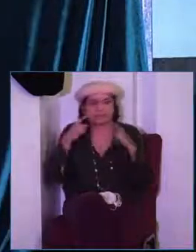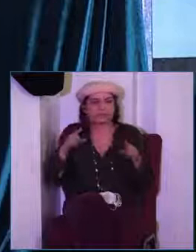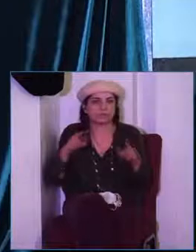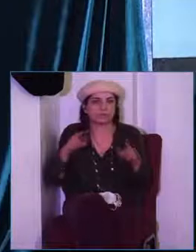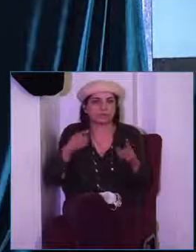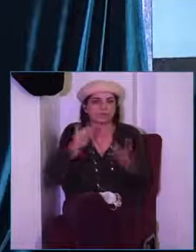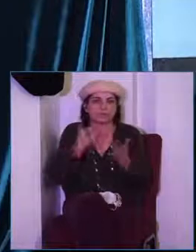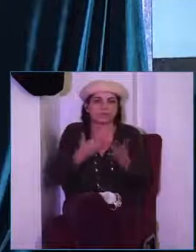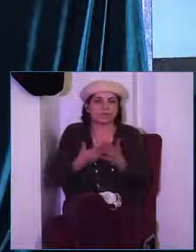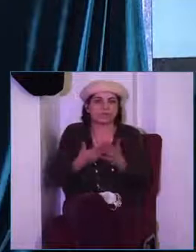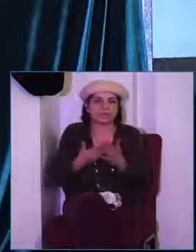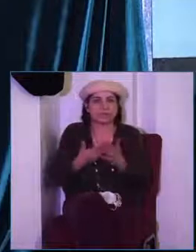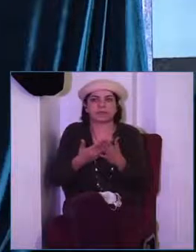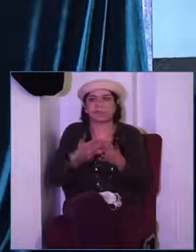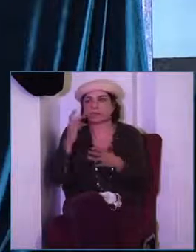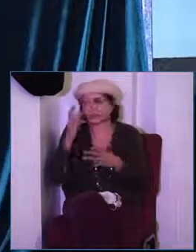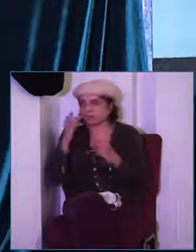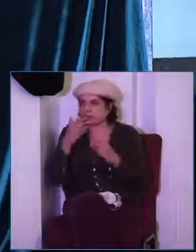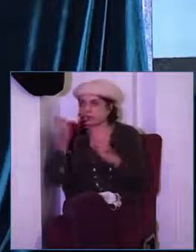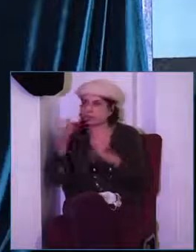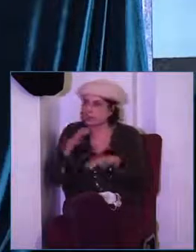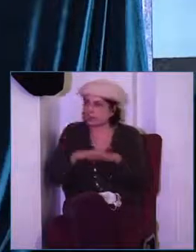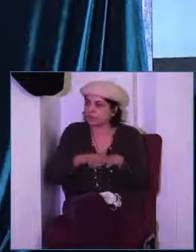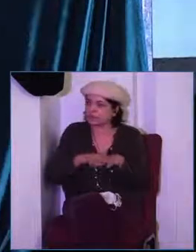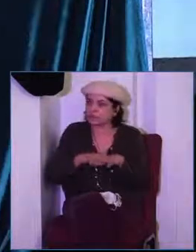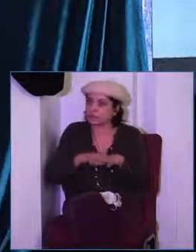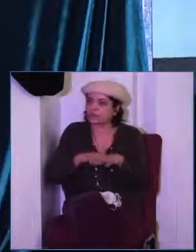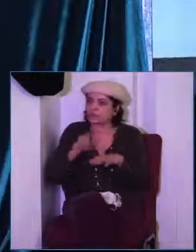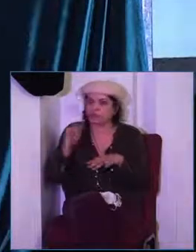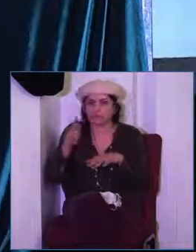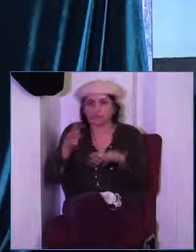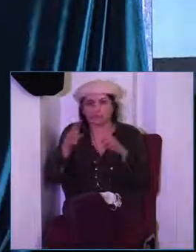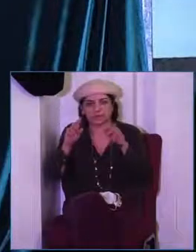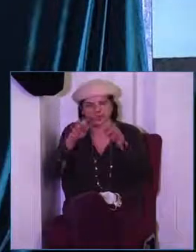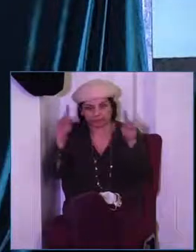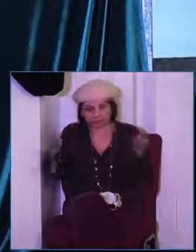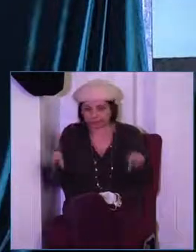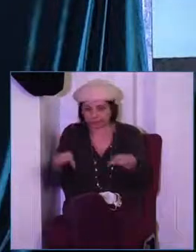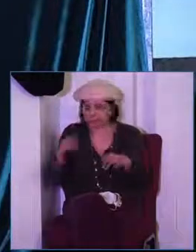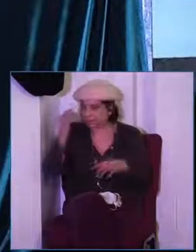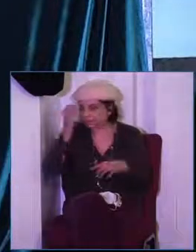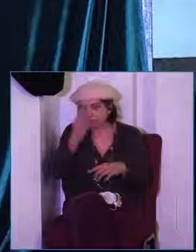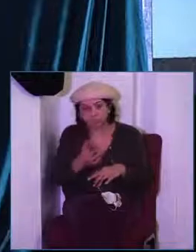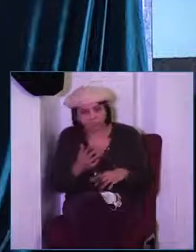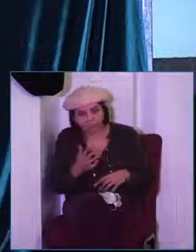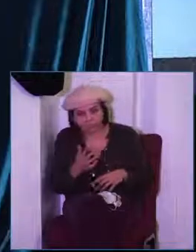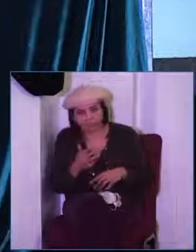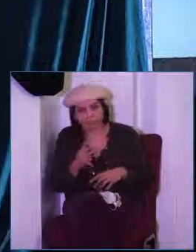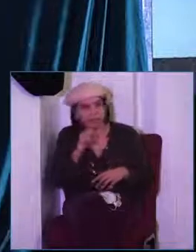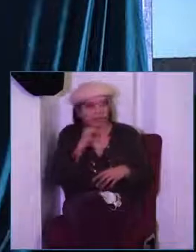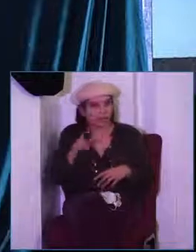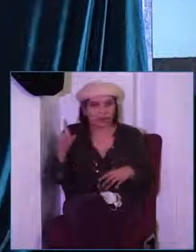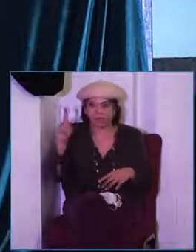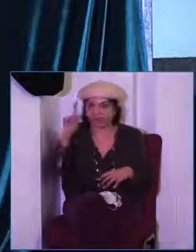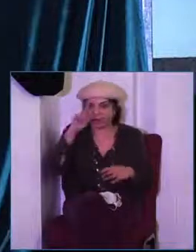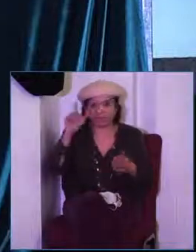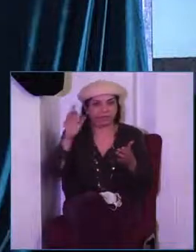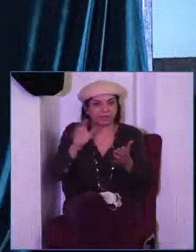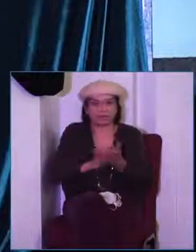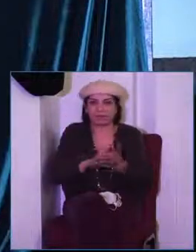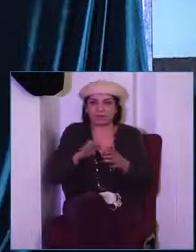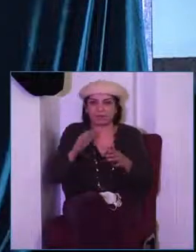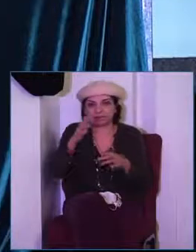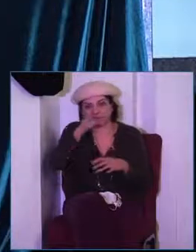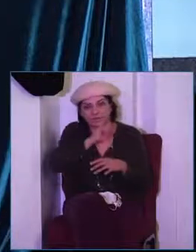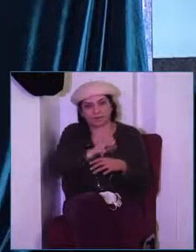my little TV screen. And he said, and by the way, Keith, I don't think Keith ever missed one of my evening vespers